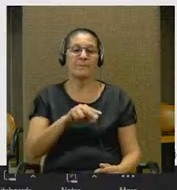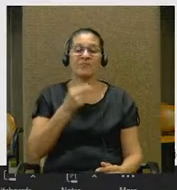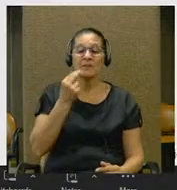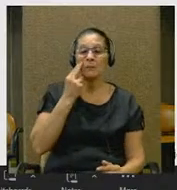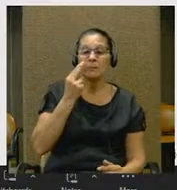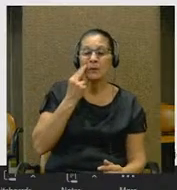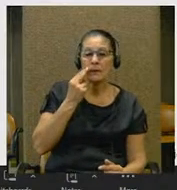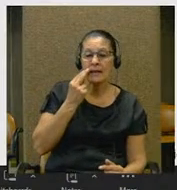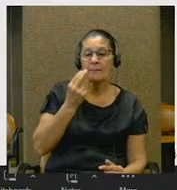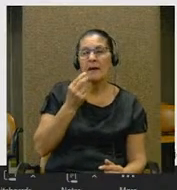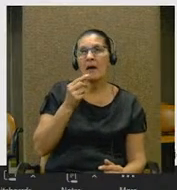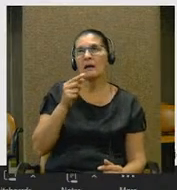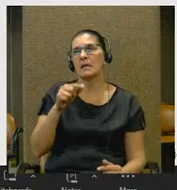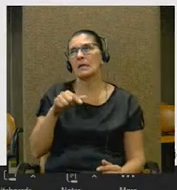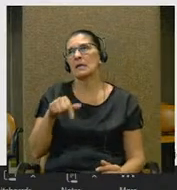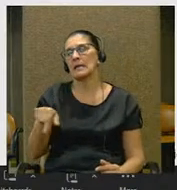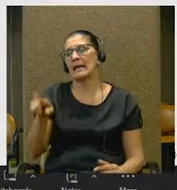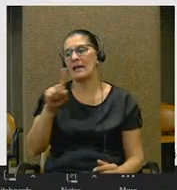membranes. That's when